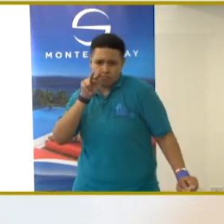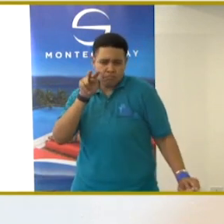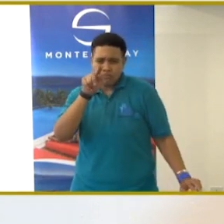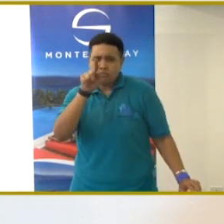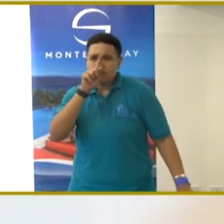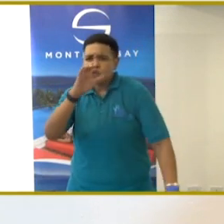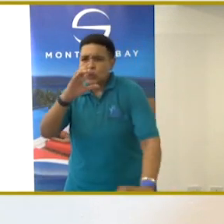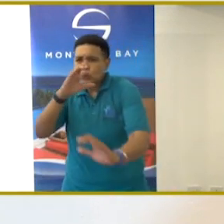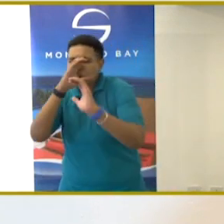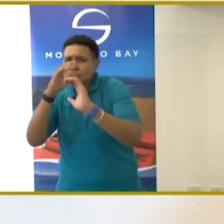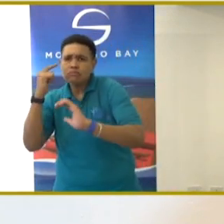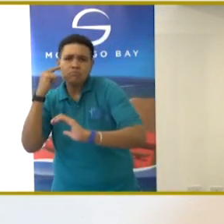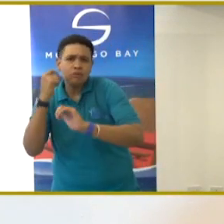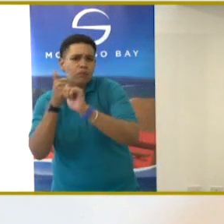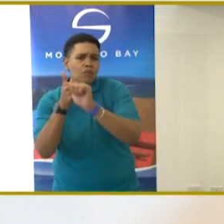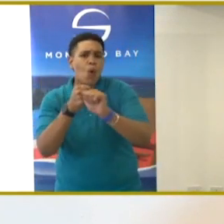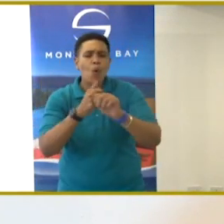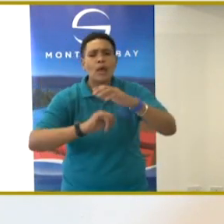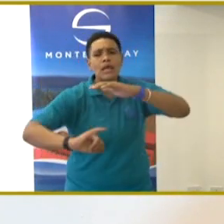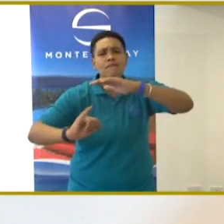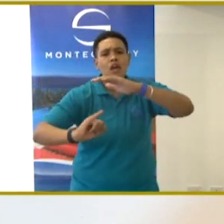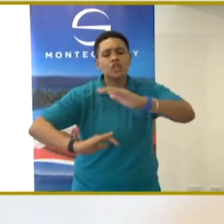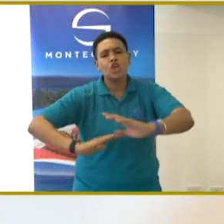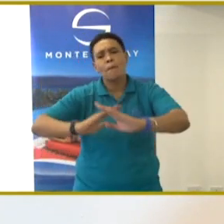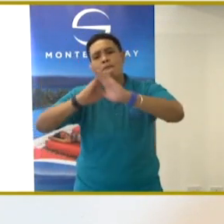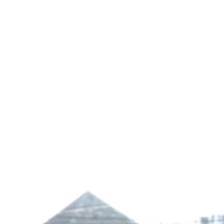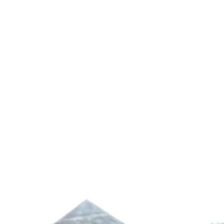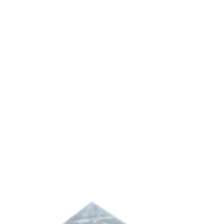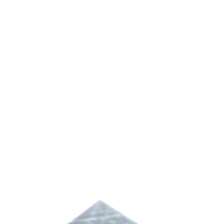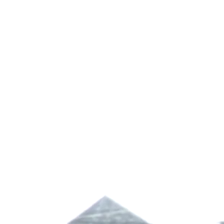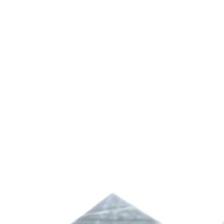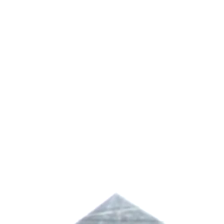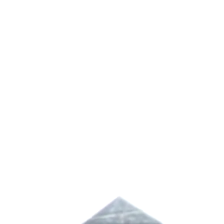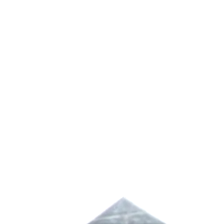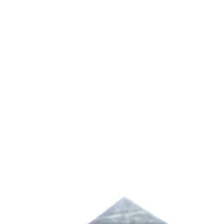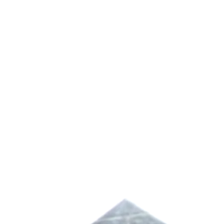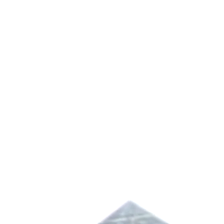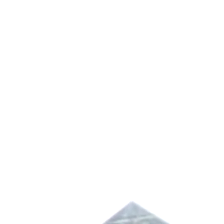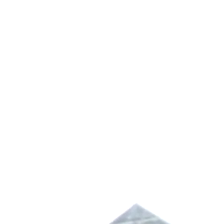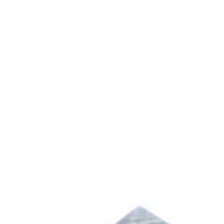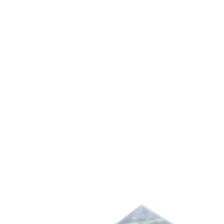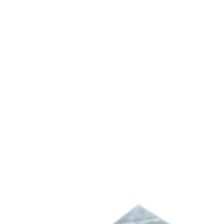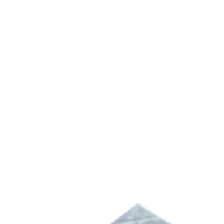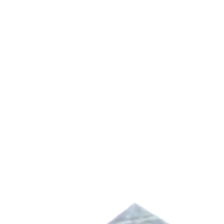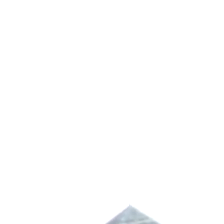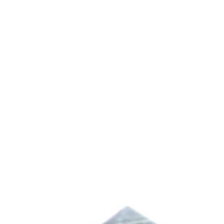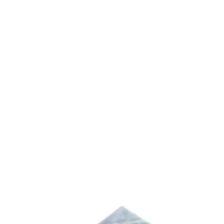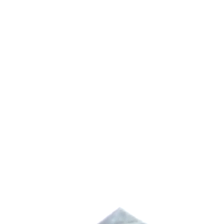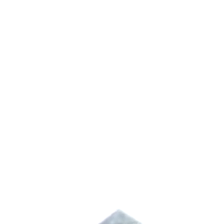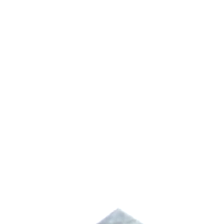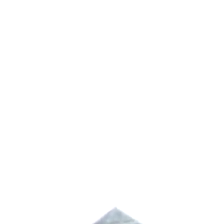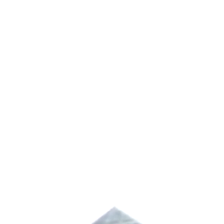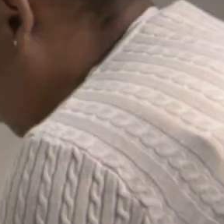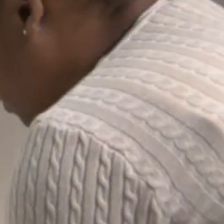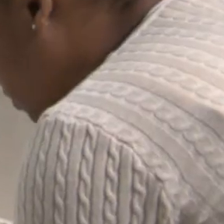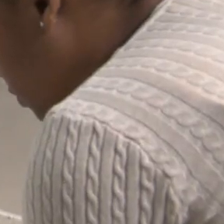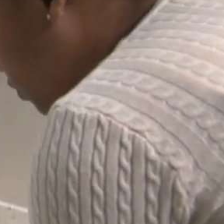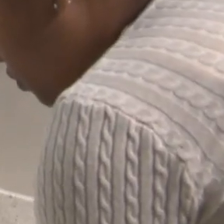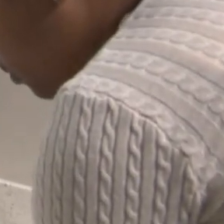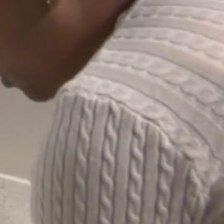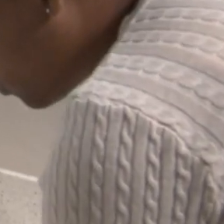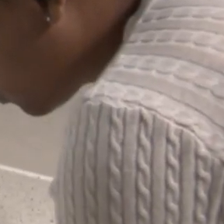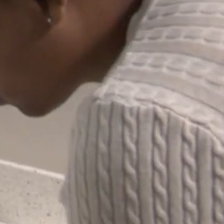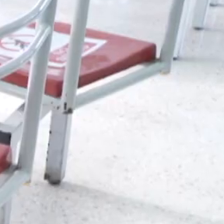to infection prevention and control measures. Masking up, we must add the masks,